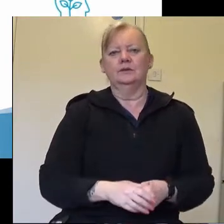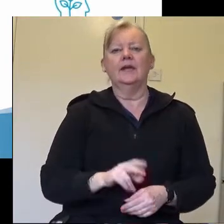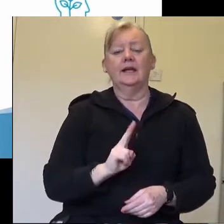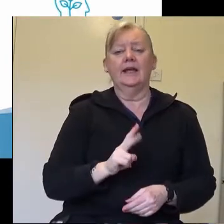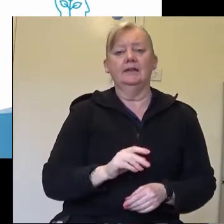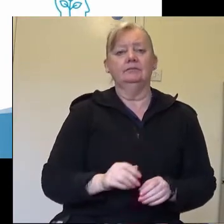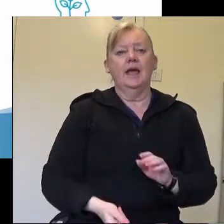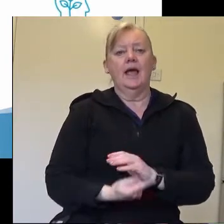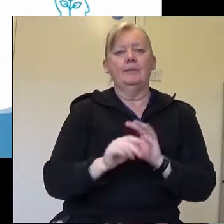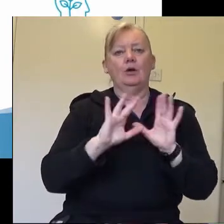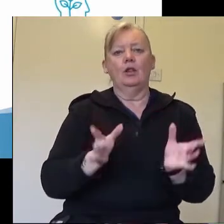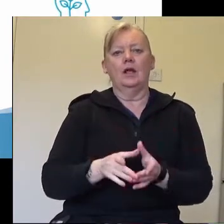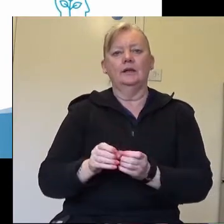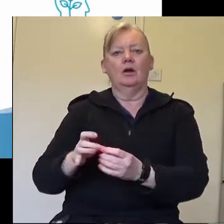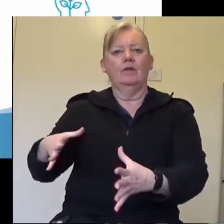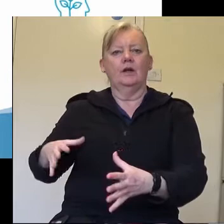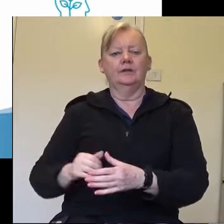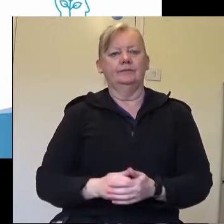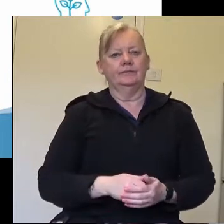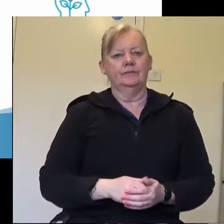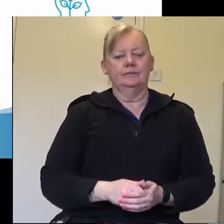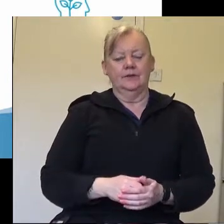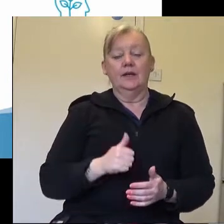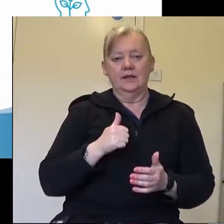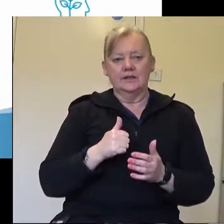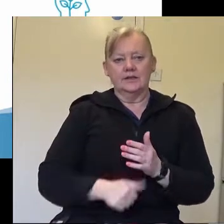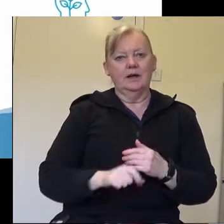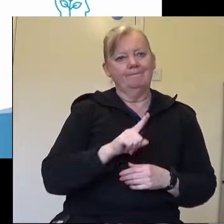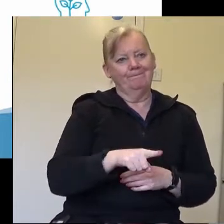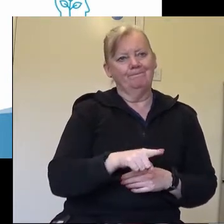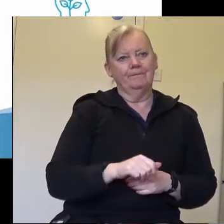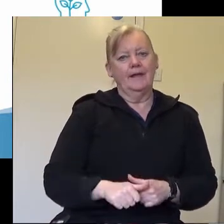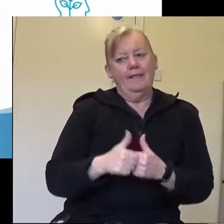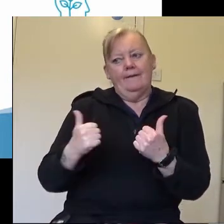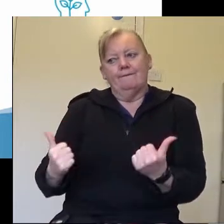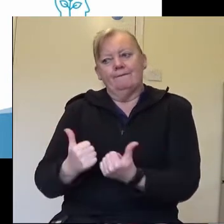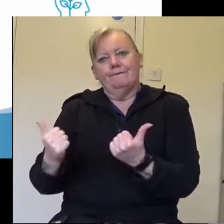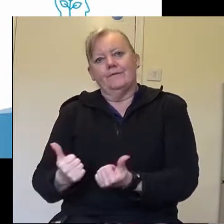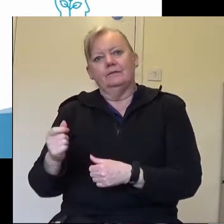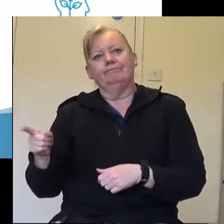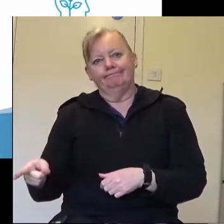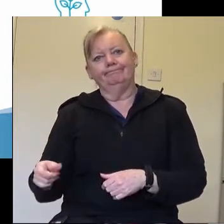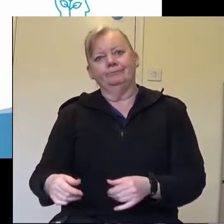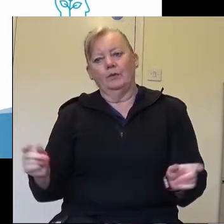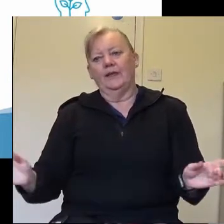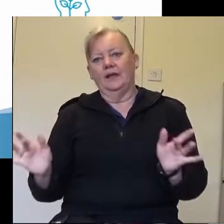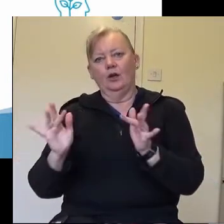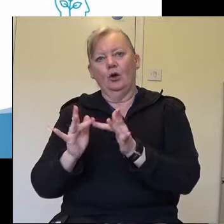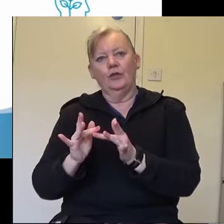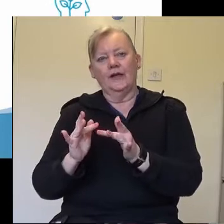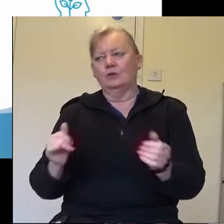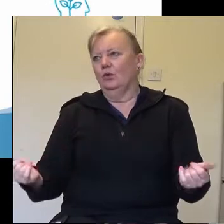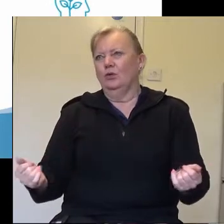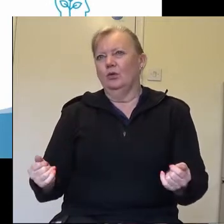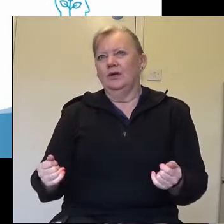exploitation. And again, it can happen online and offline. It can start from online and can go to offline, like the